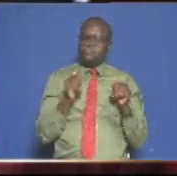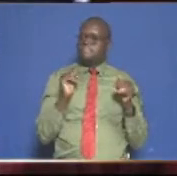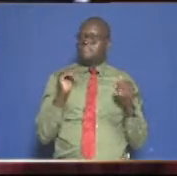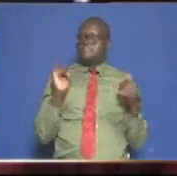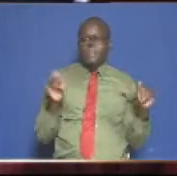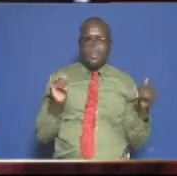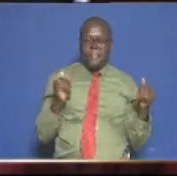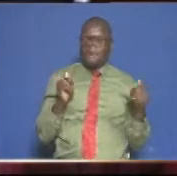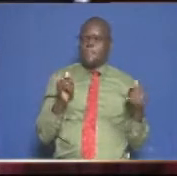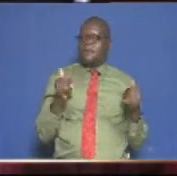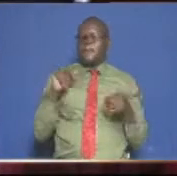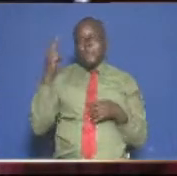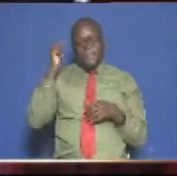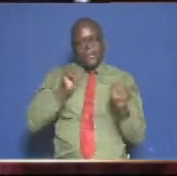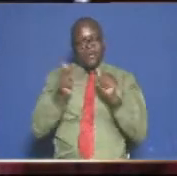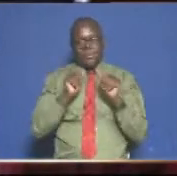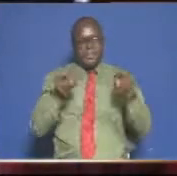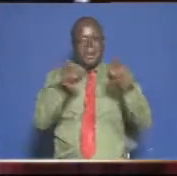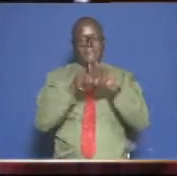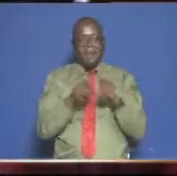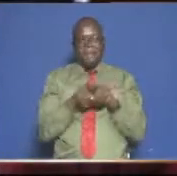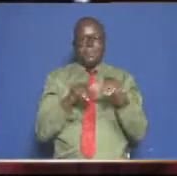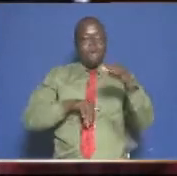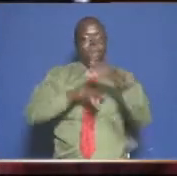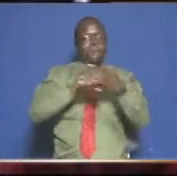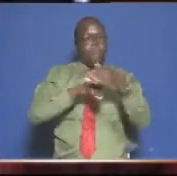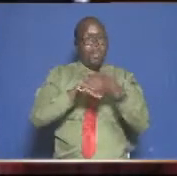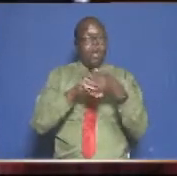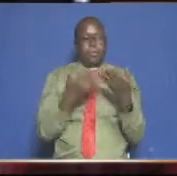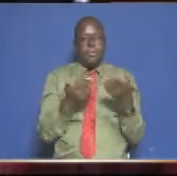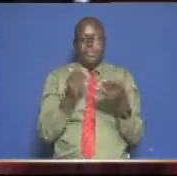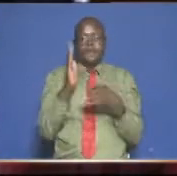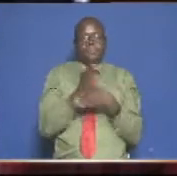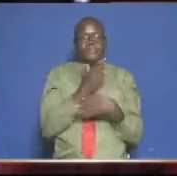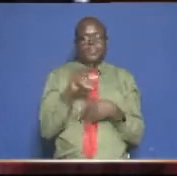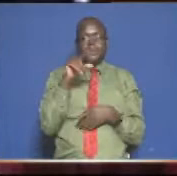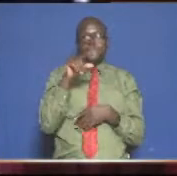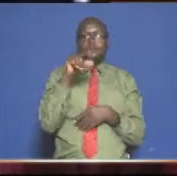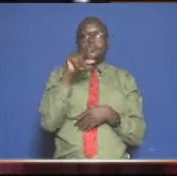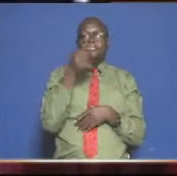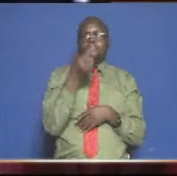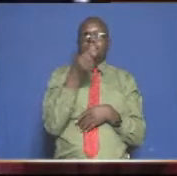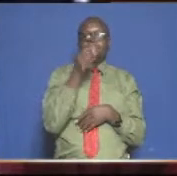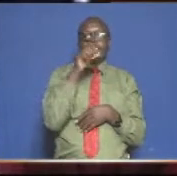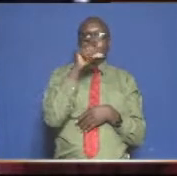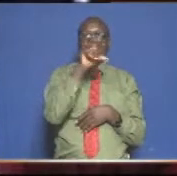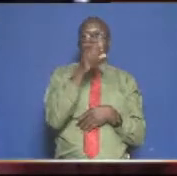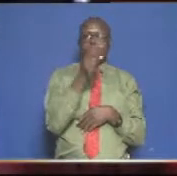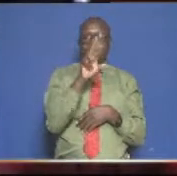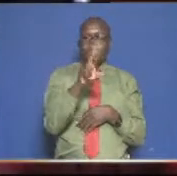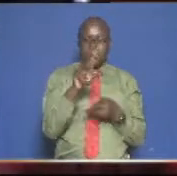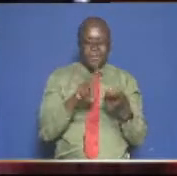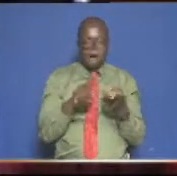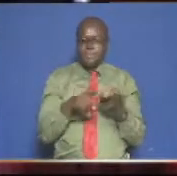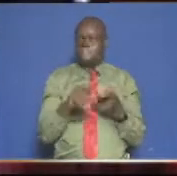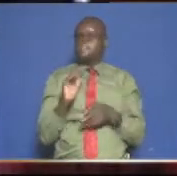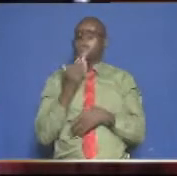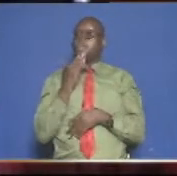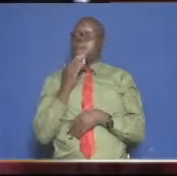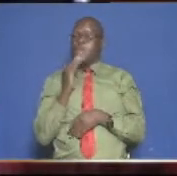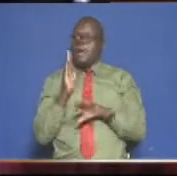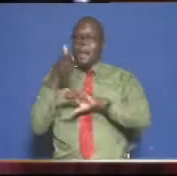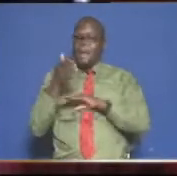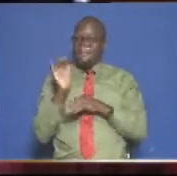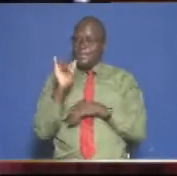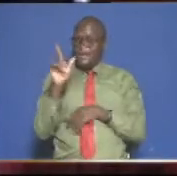We thought that the competition was just like a football match between Gor Mahia and AFC. And after the